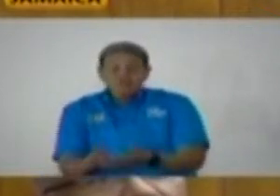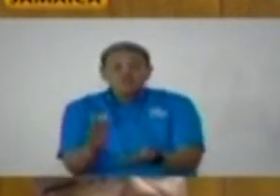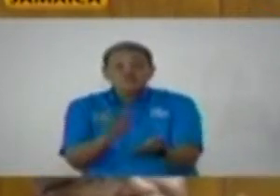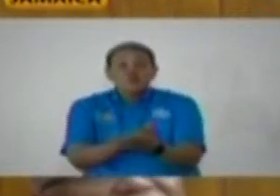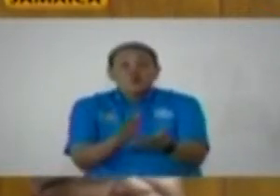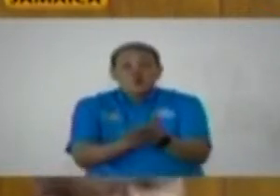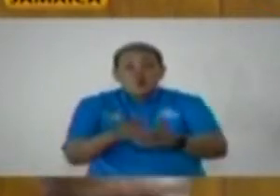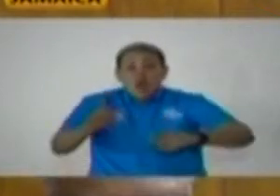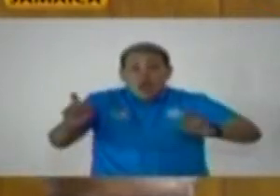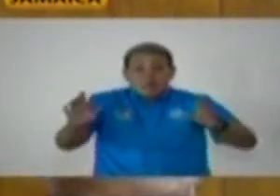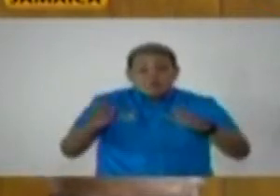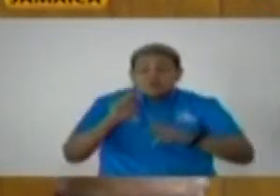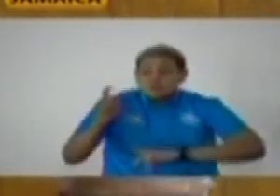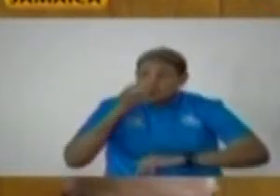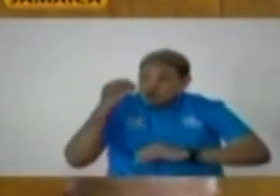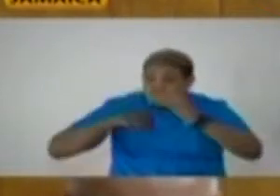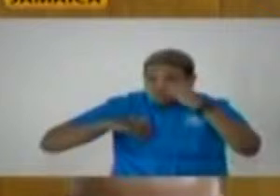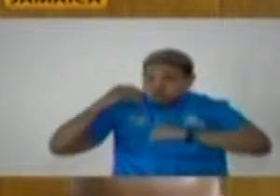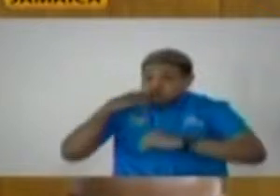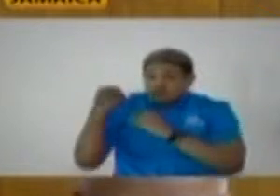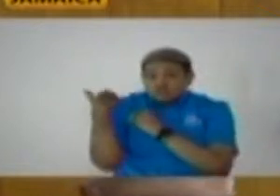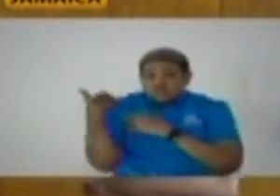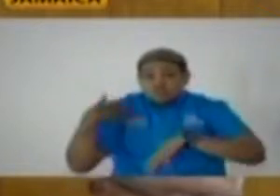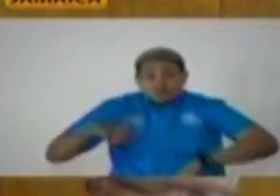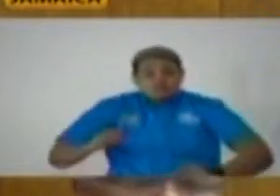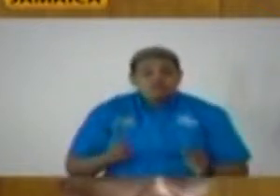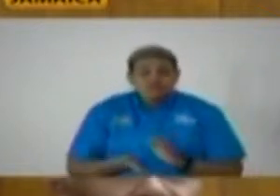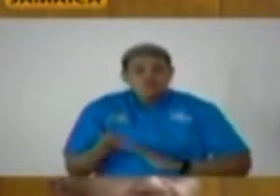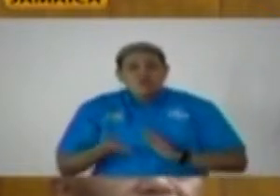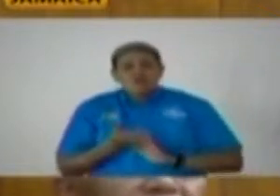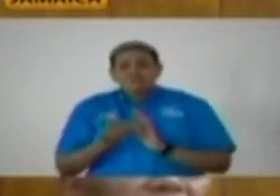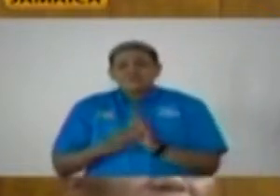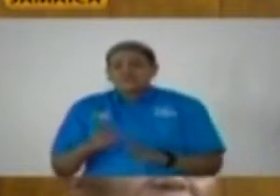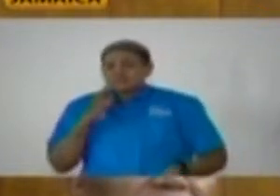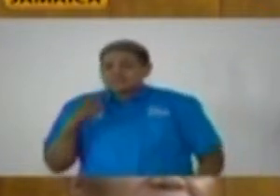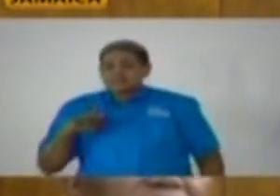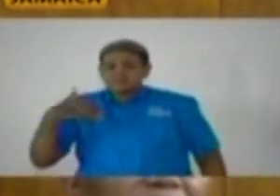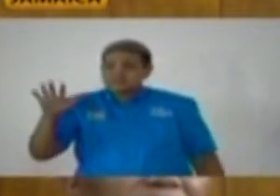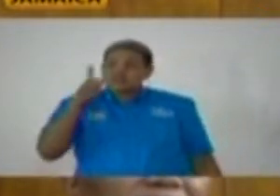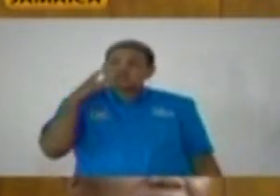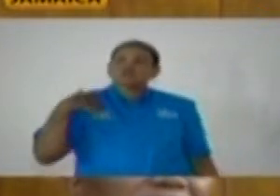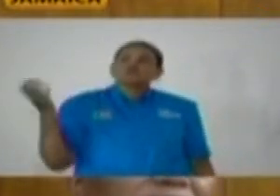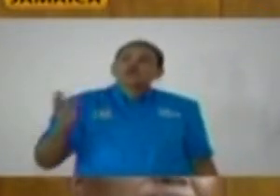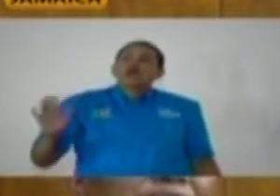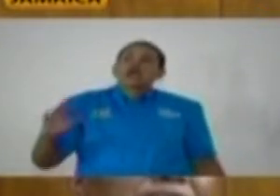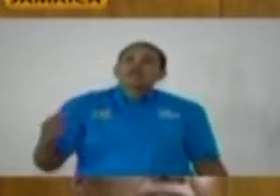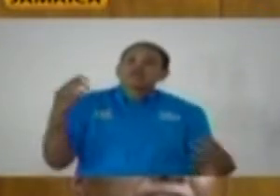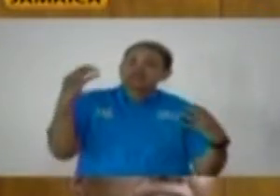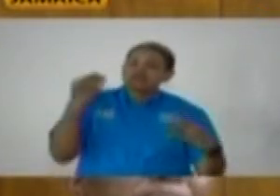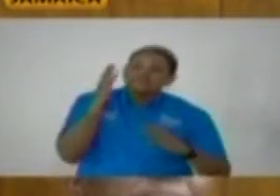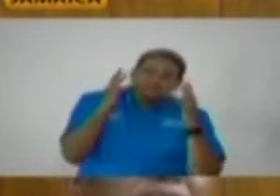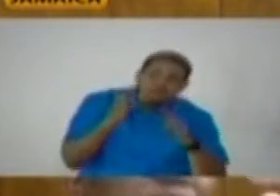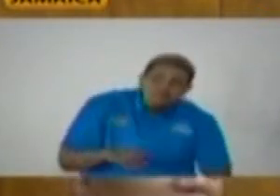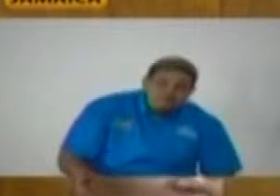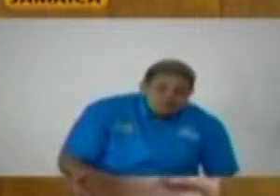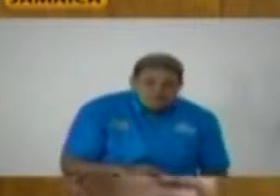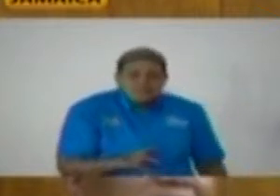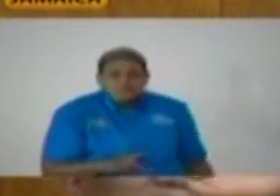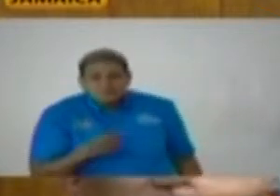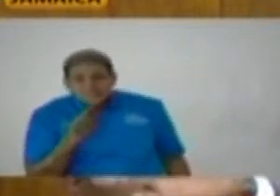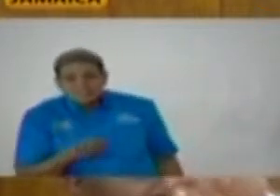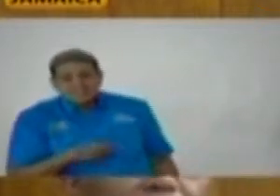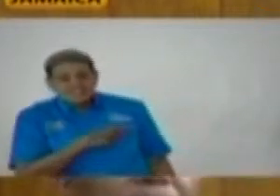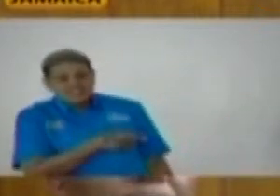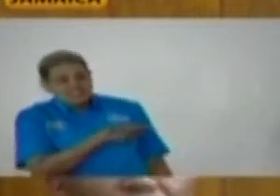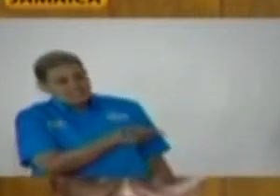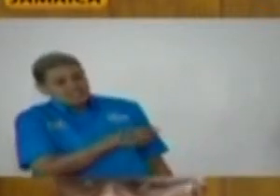the canteens. But I'm telling you, the students are saying, I'm not going to take the lunch. Because if I take the lunch, people are going to say, me's are